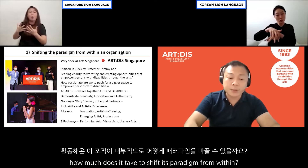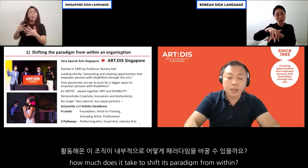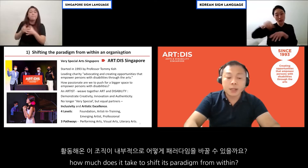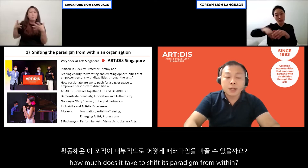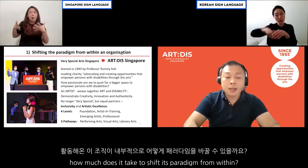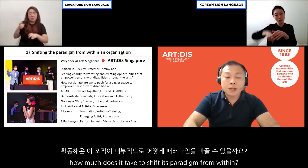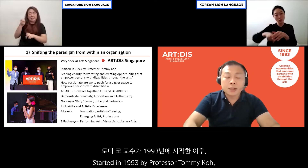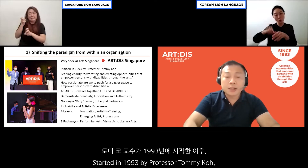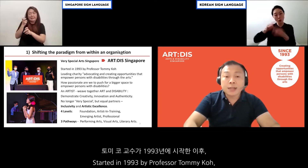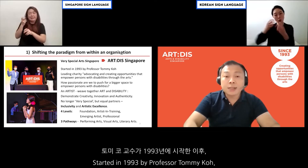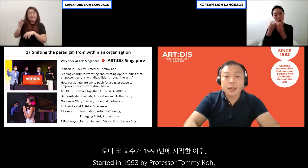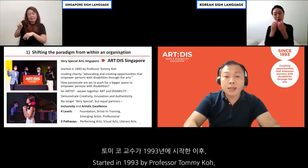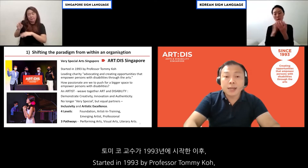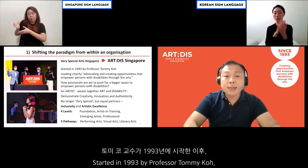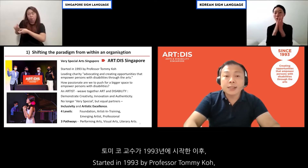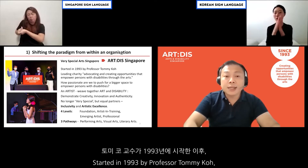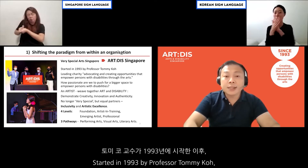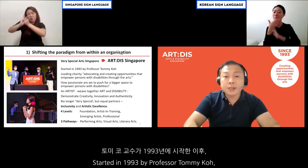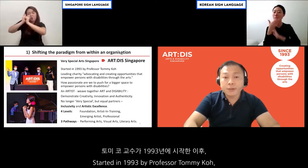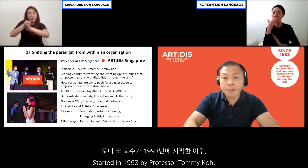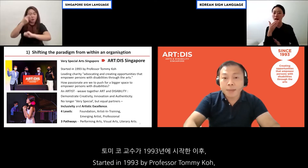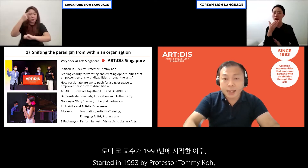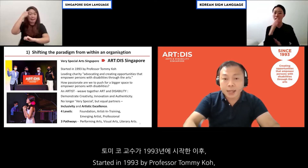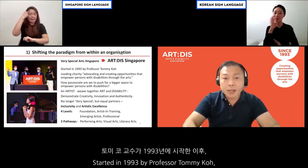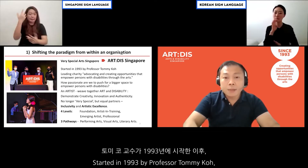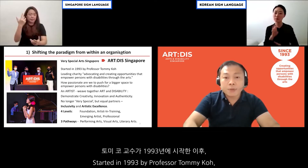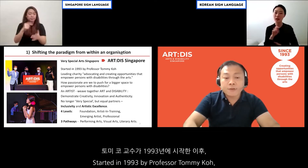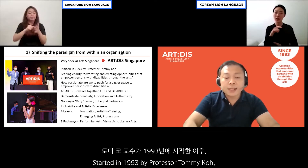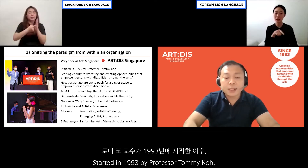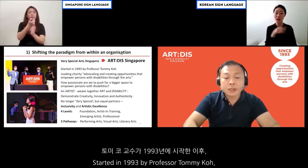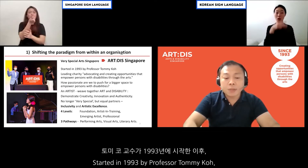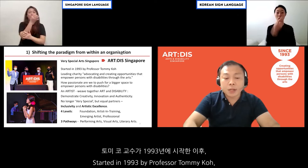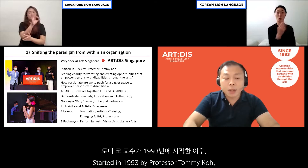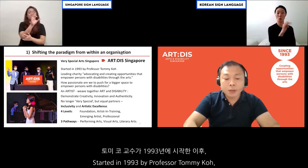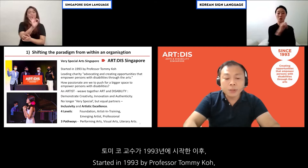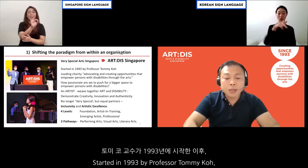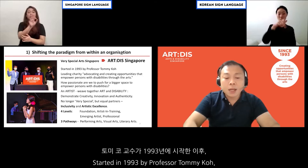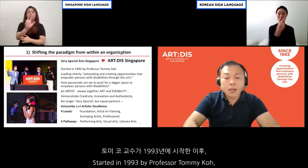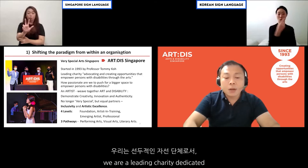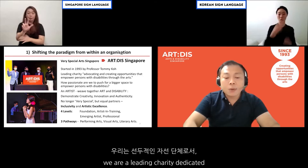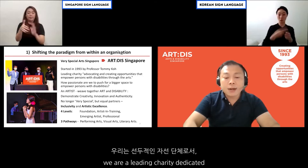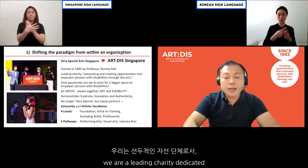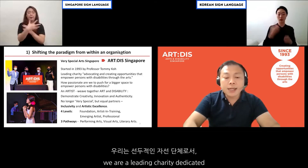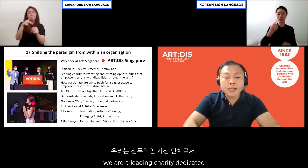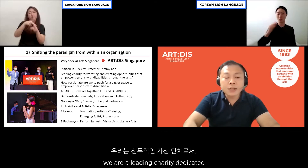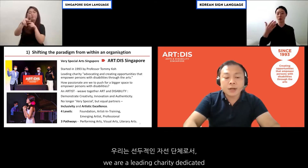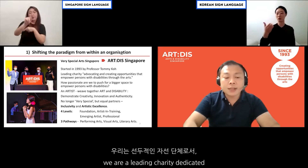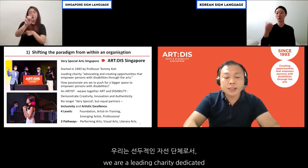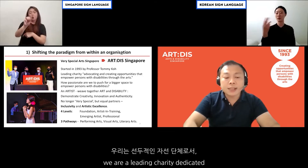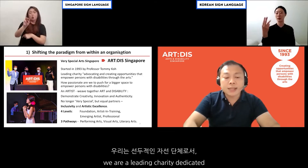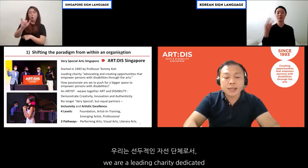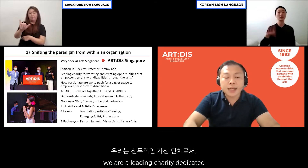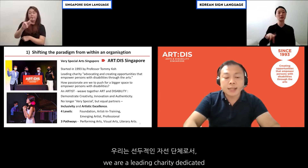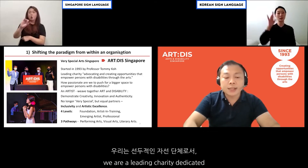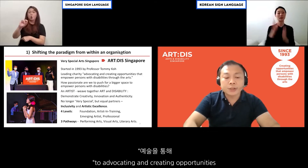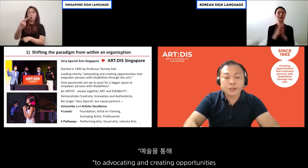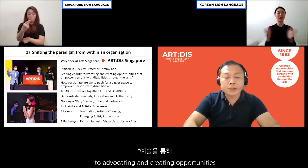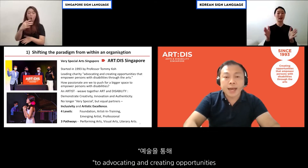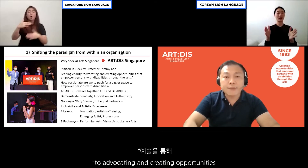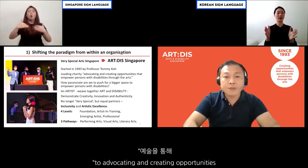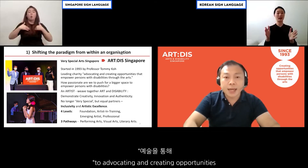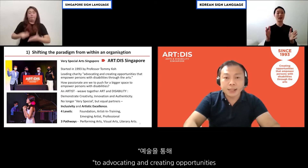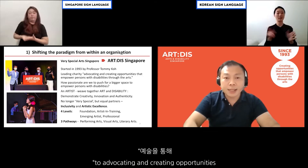within? Started in 1993 by Professor Tommy Koh, we are a leading charity dedicated